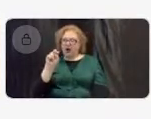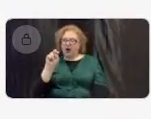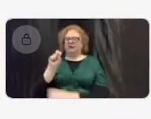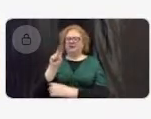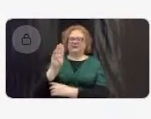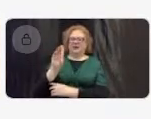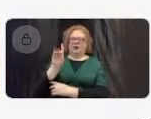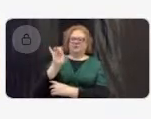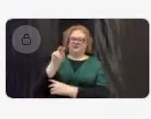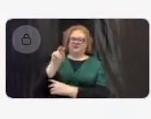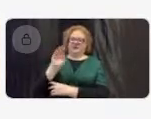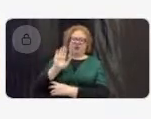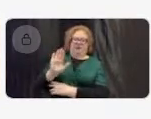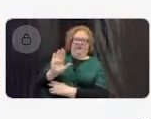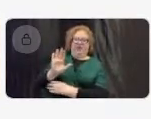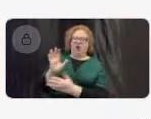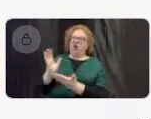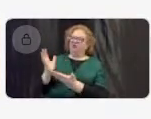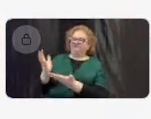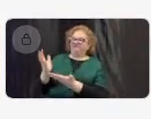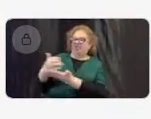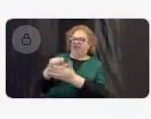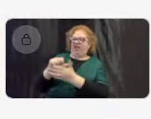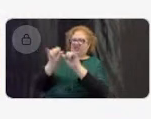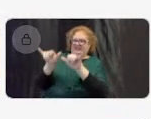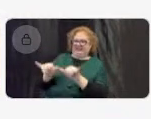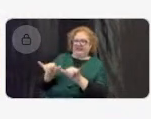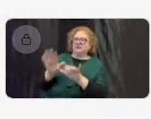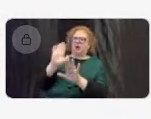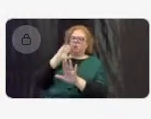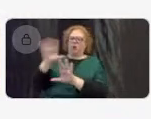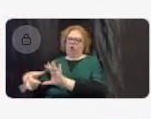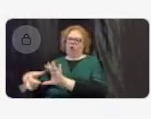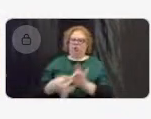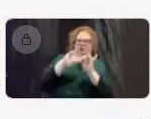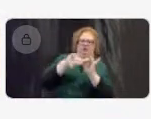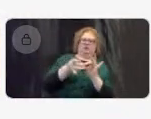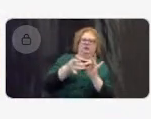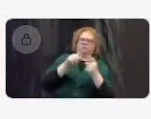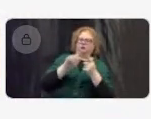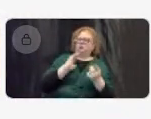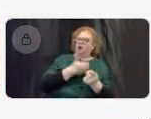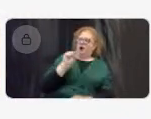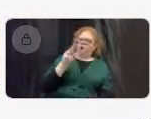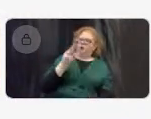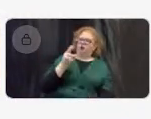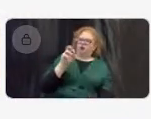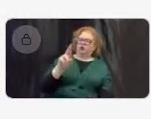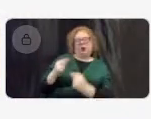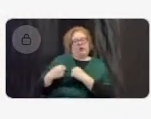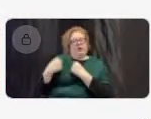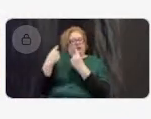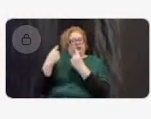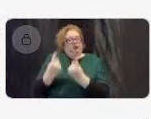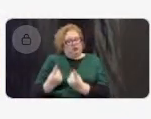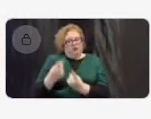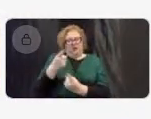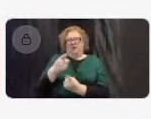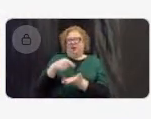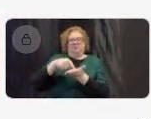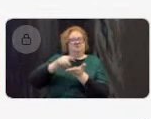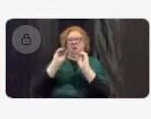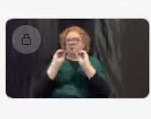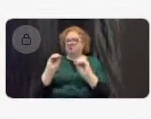are tying into. And they have so far refused to pay a tie-in fee, even though we have retained